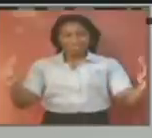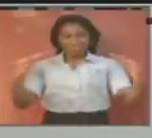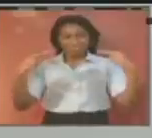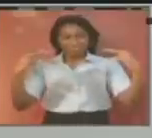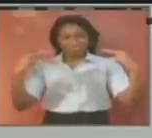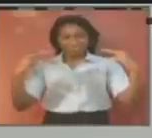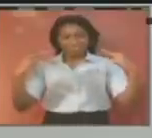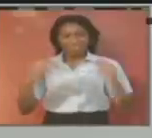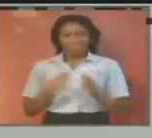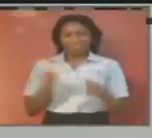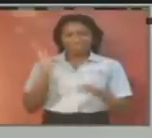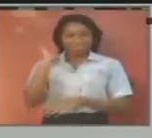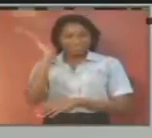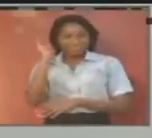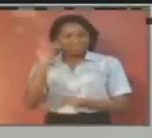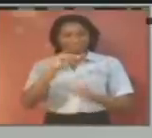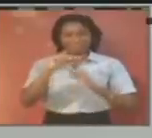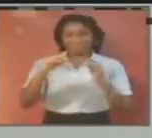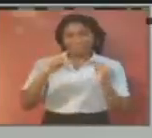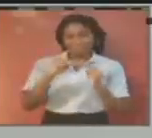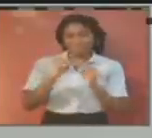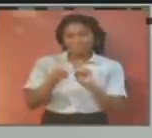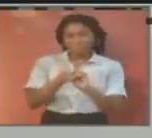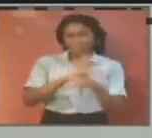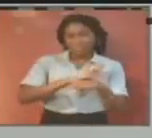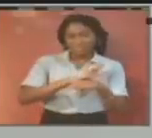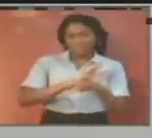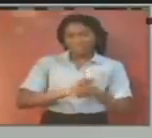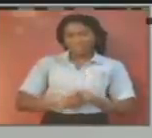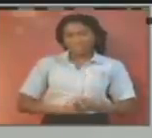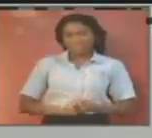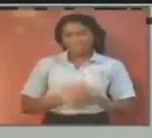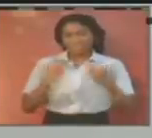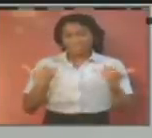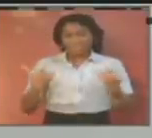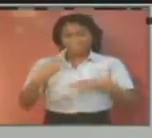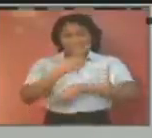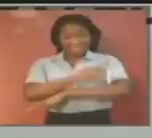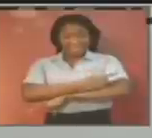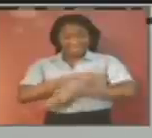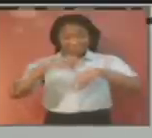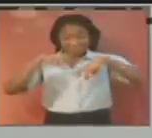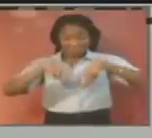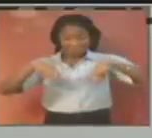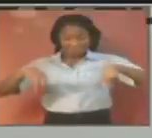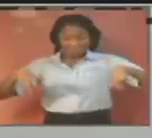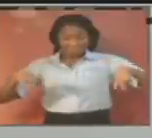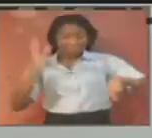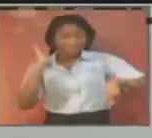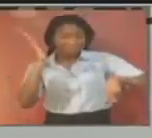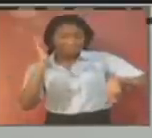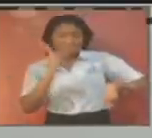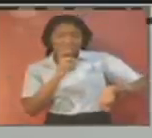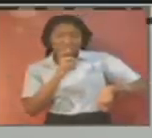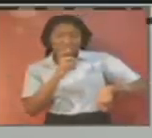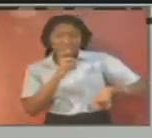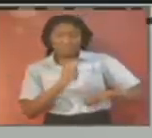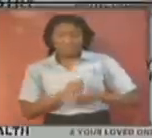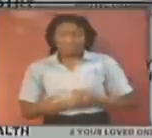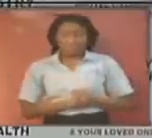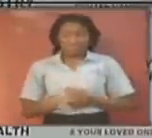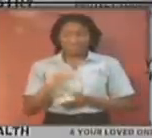media conference on the COVID-19 response. Our panelists today are faces that you know well: Dr.